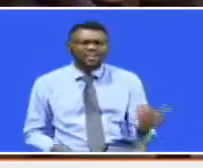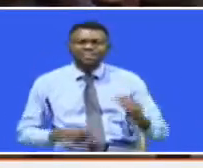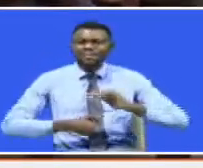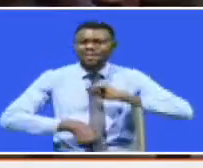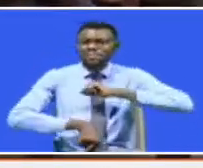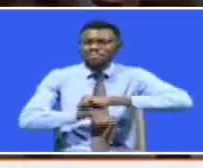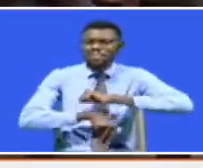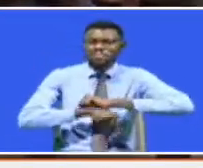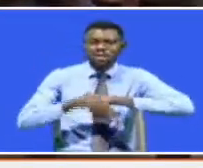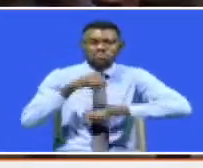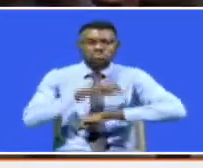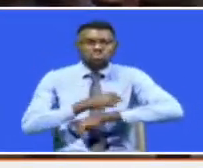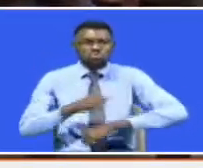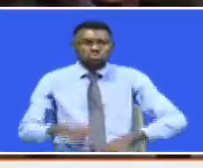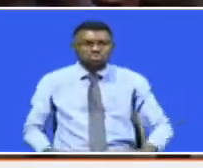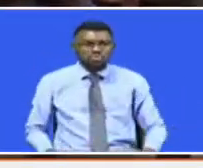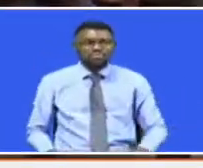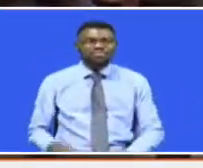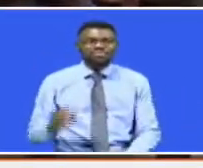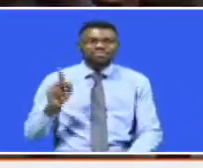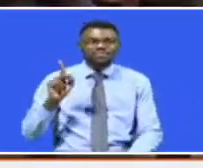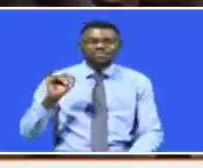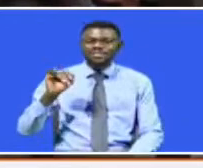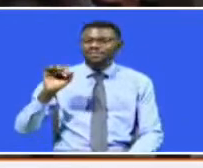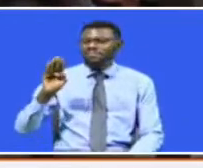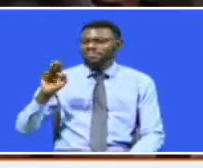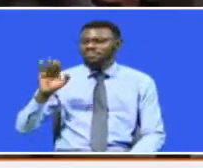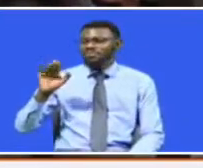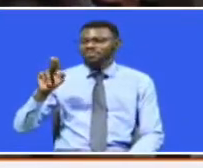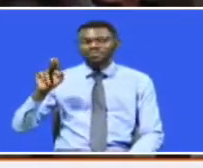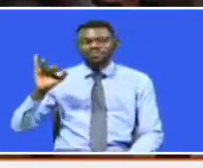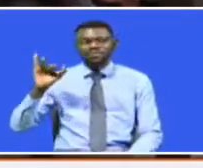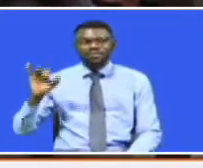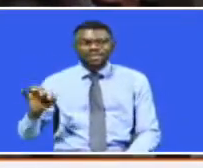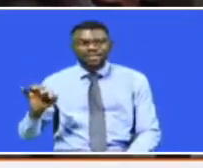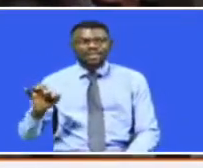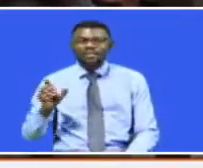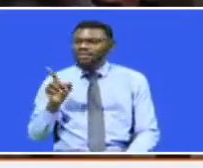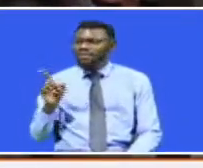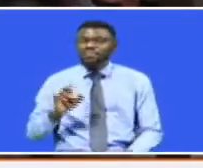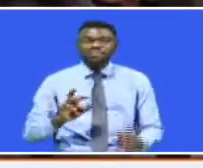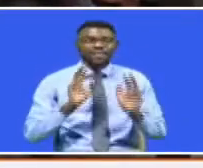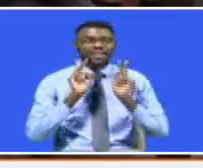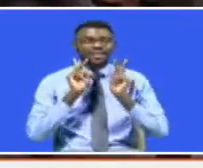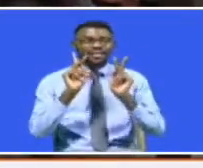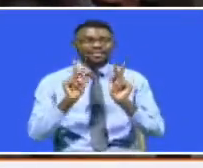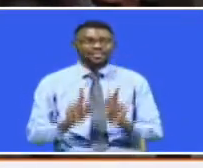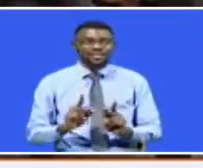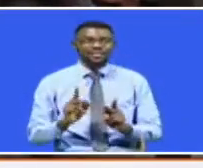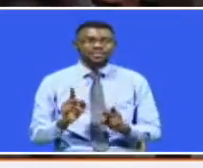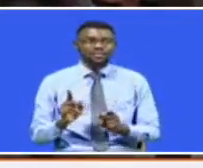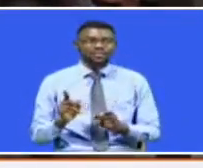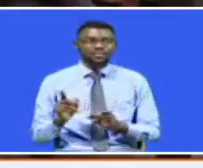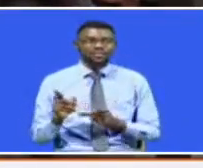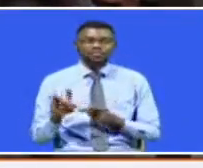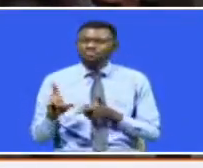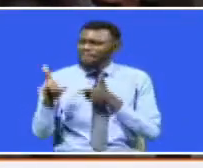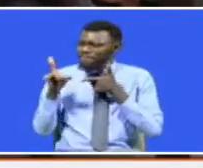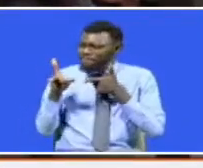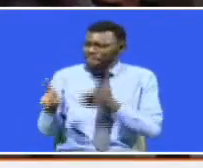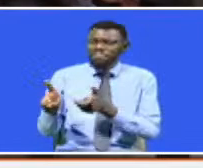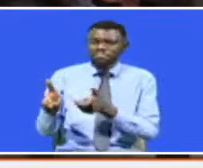school, Kikuye secondary school, Kikuye primary school, Kisumu, anapigwa risasi ya